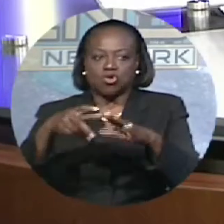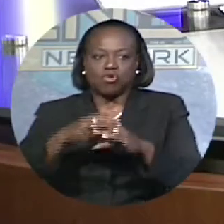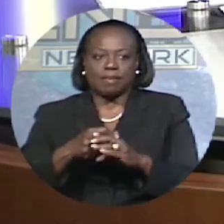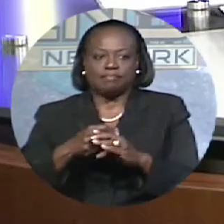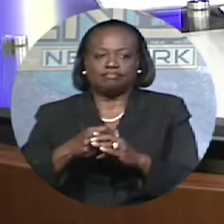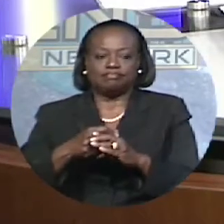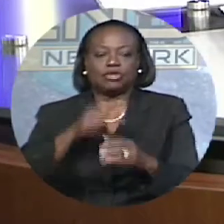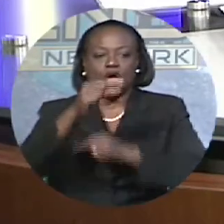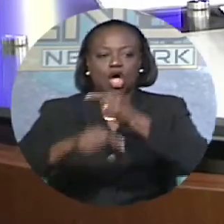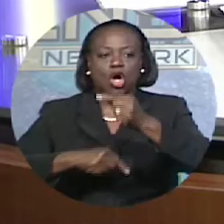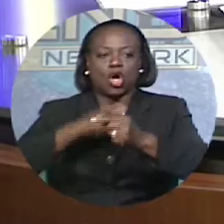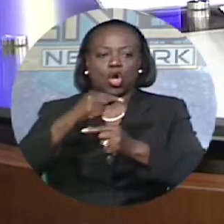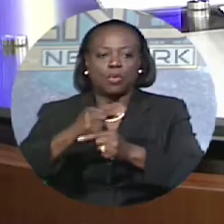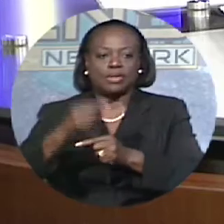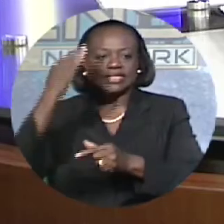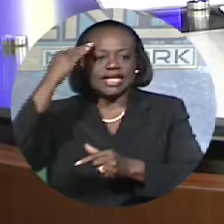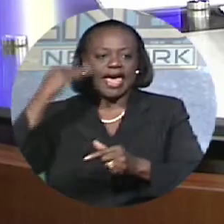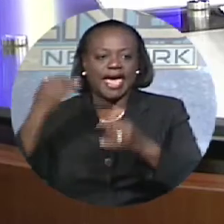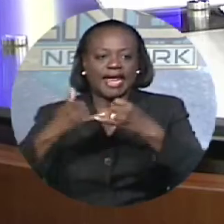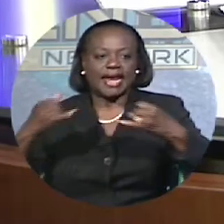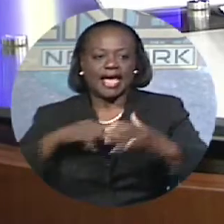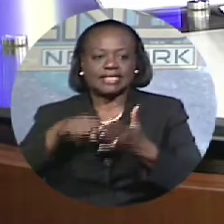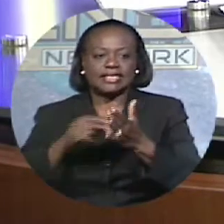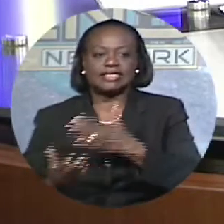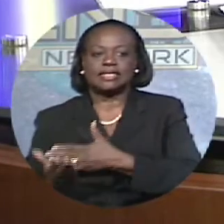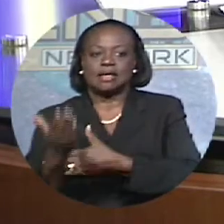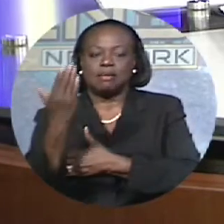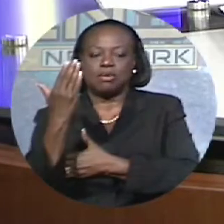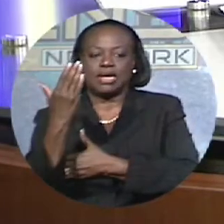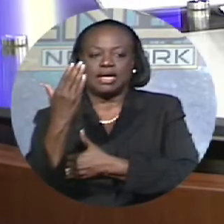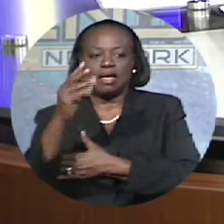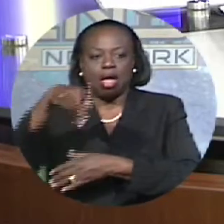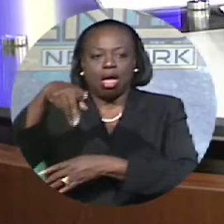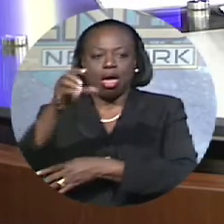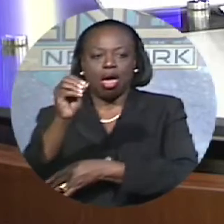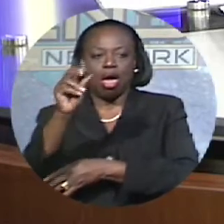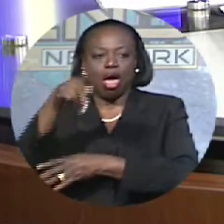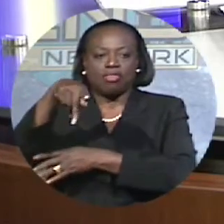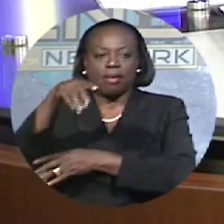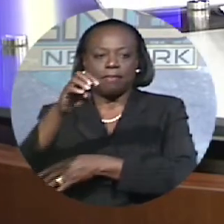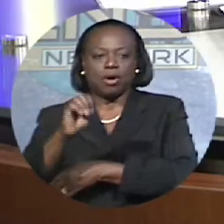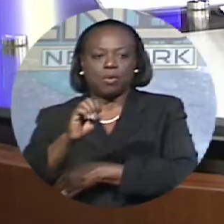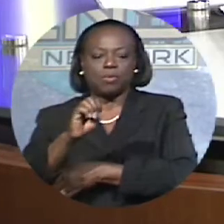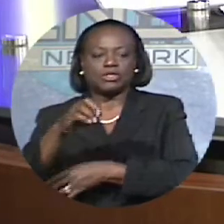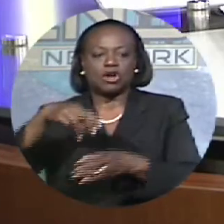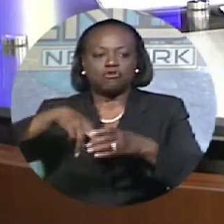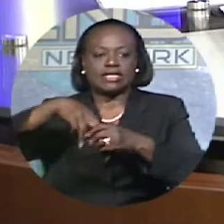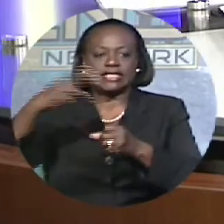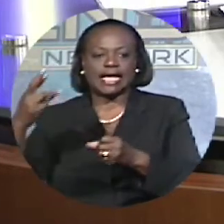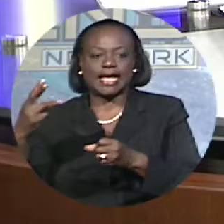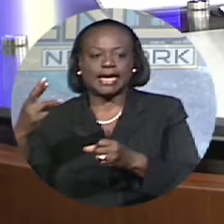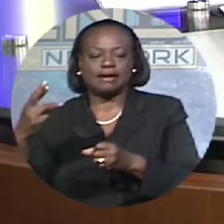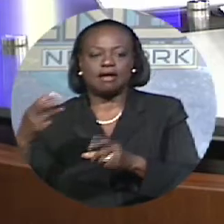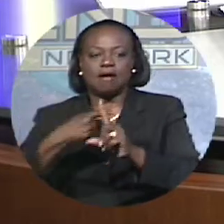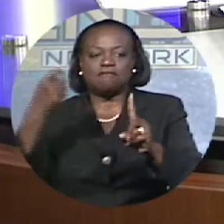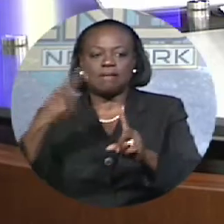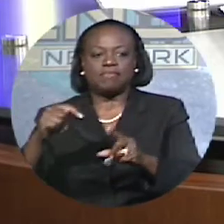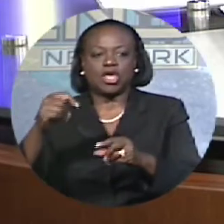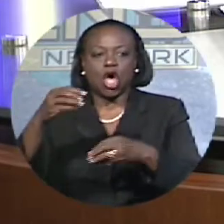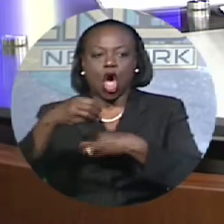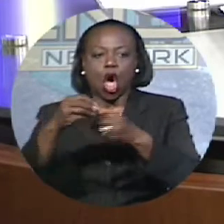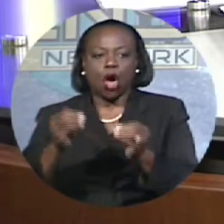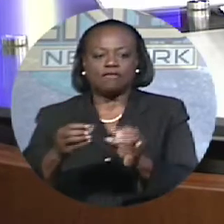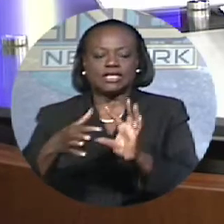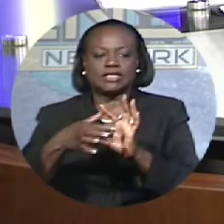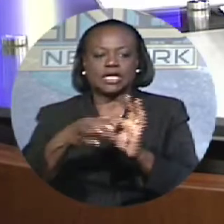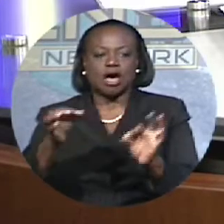Monday morning. Pope Benedict XVI's announcement that he intends to resign from the office of Pope. Jimenita Swain has reaction from the leader